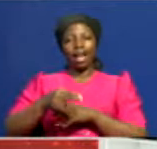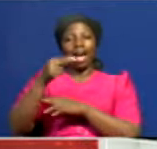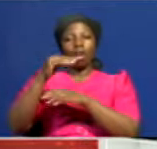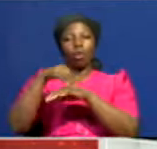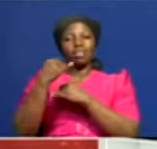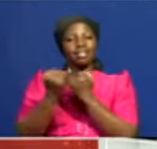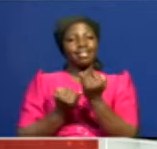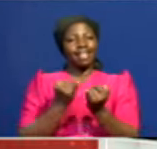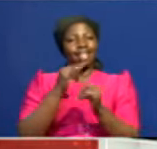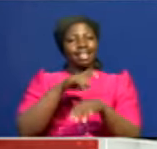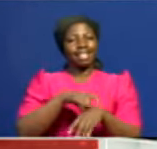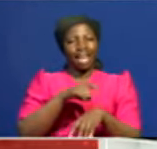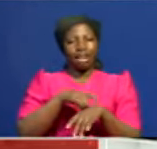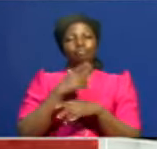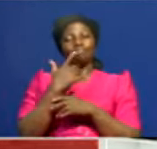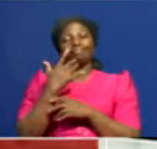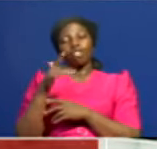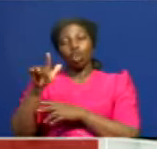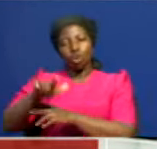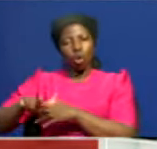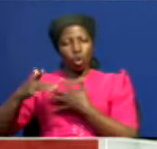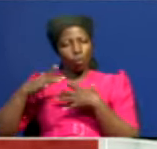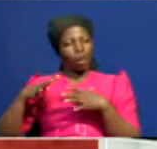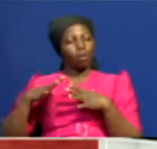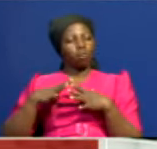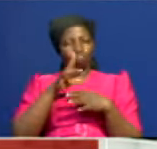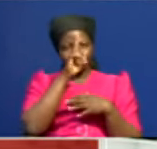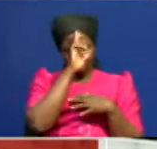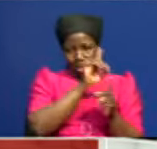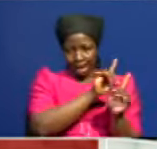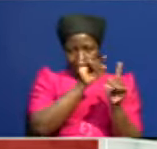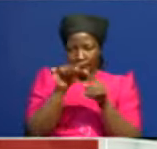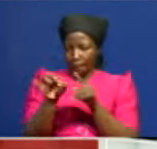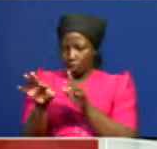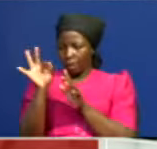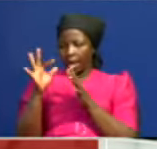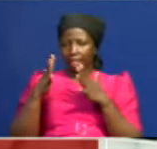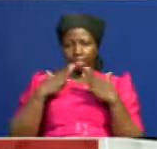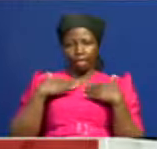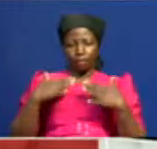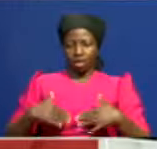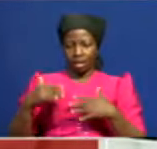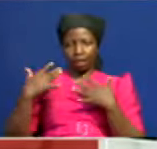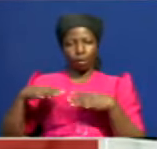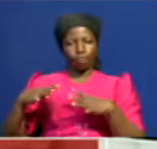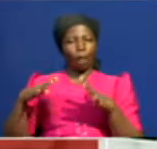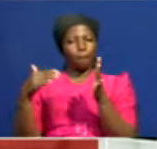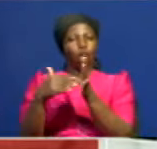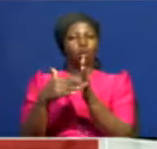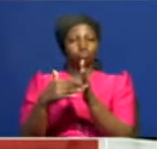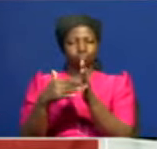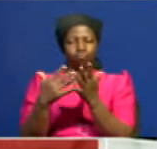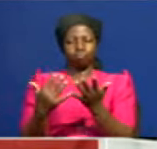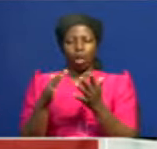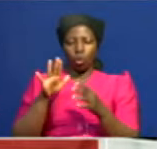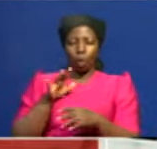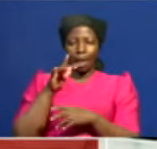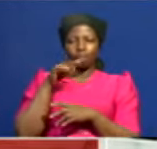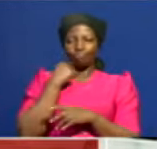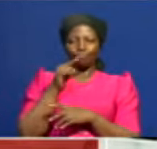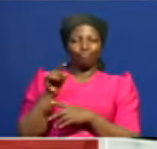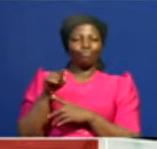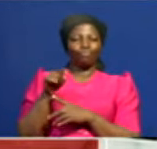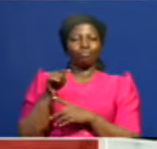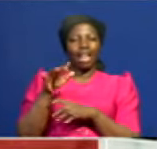blocked police officers from collecting the body of a middle-aged woman who was mauled by a pack of hyenas. As